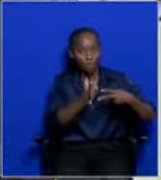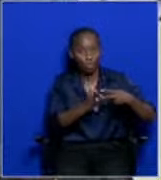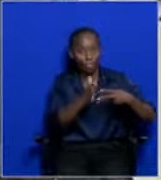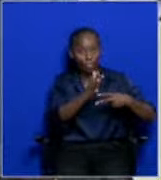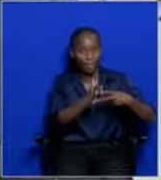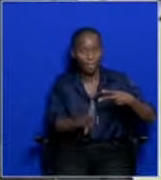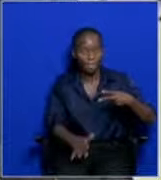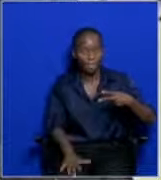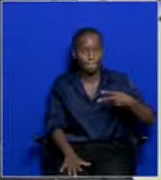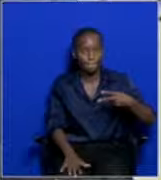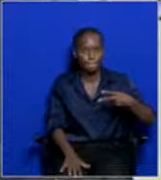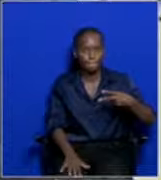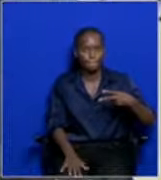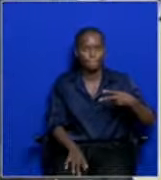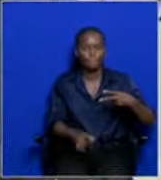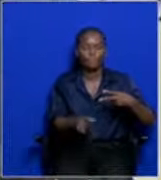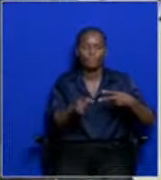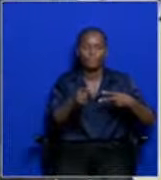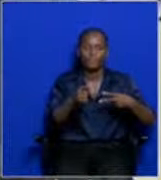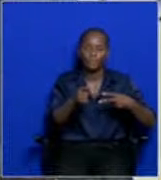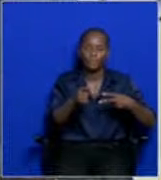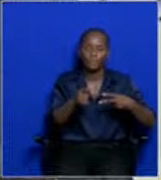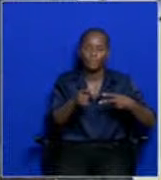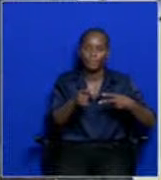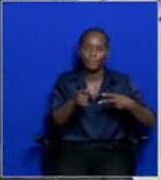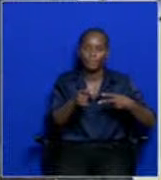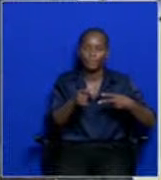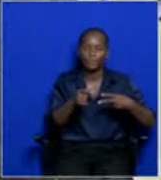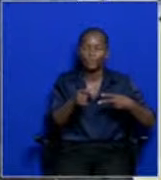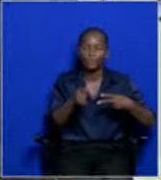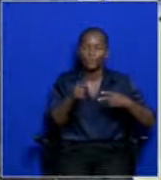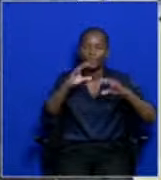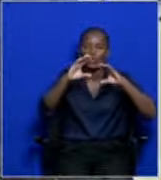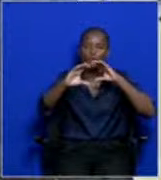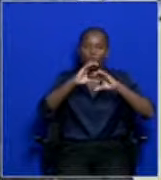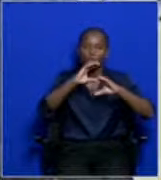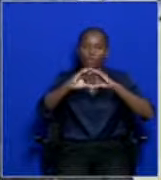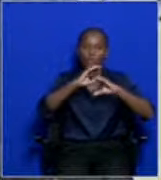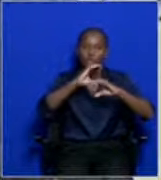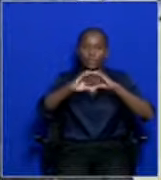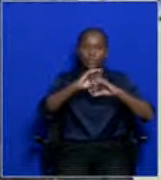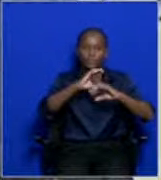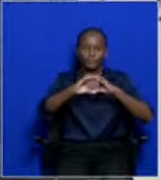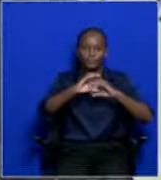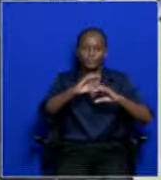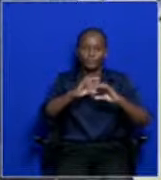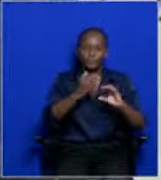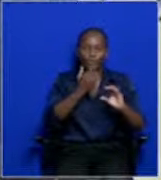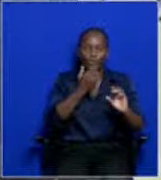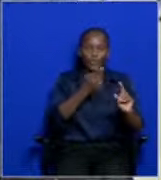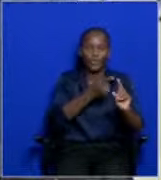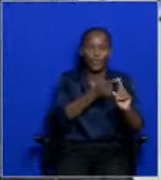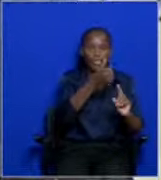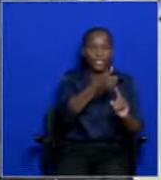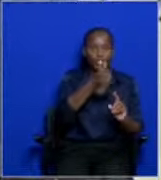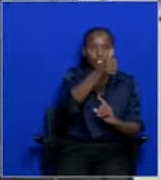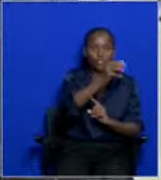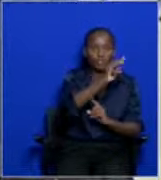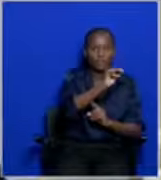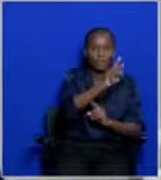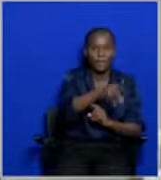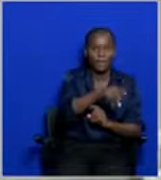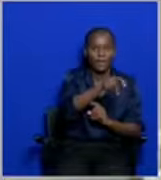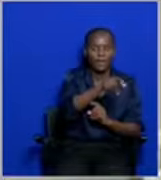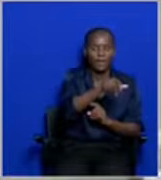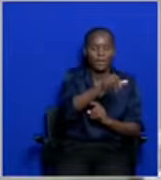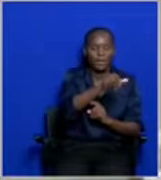screenshots of your communication with Chief Mapieye and Commissioner Spies respectively.